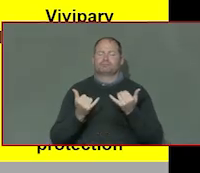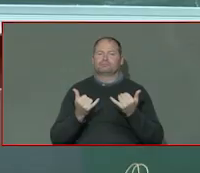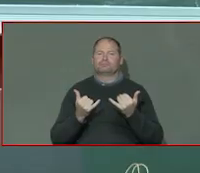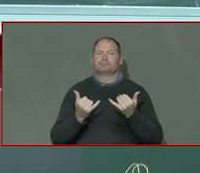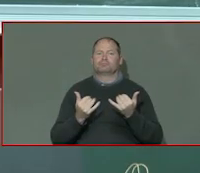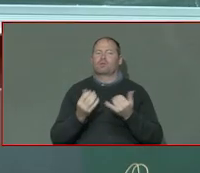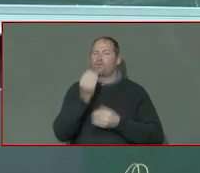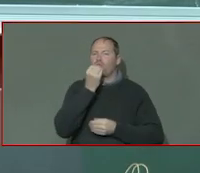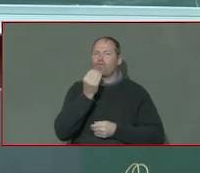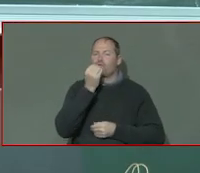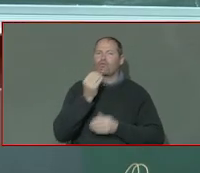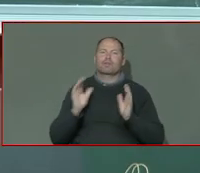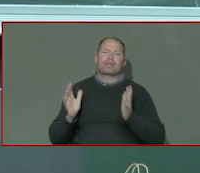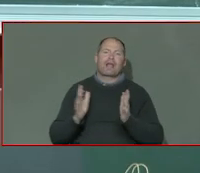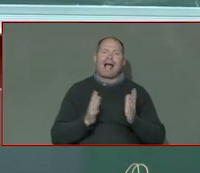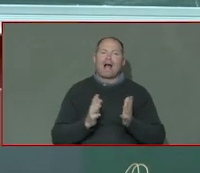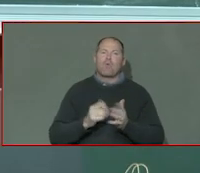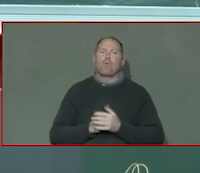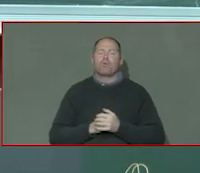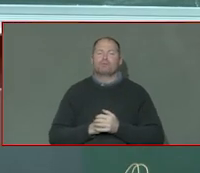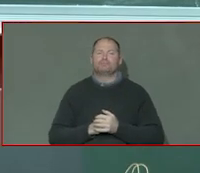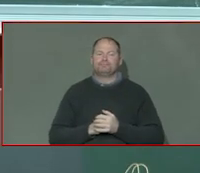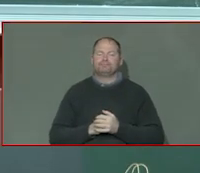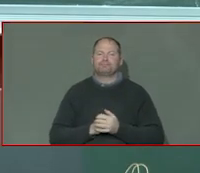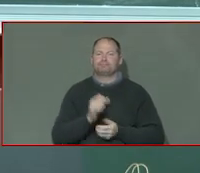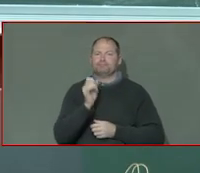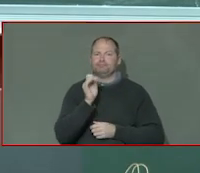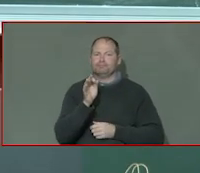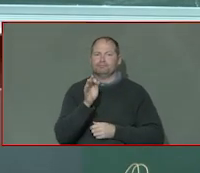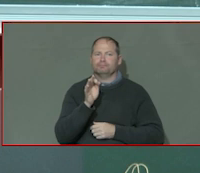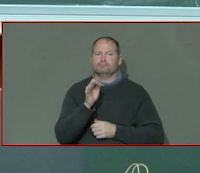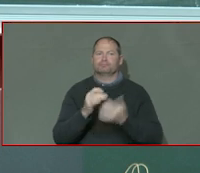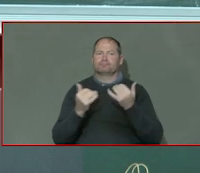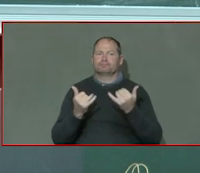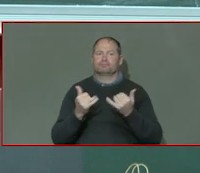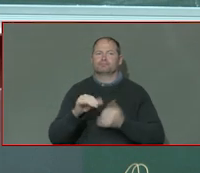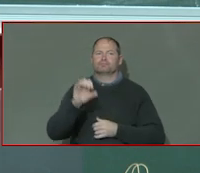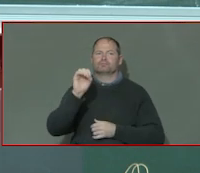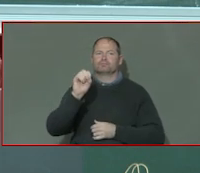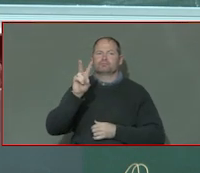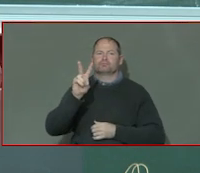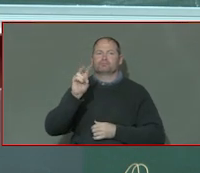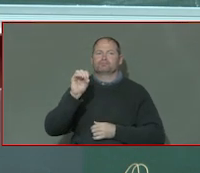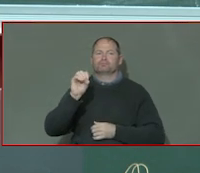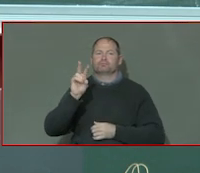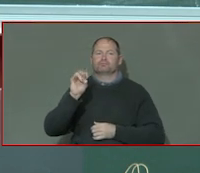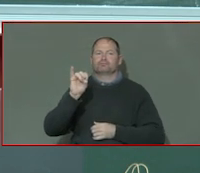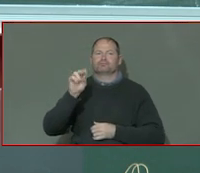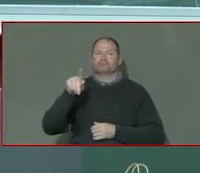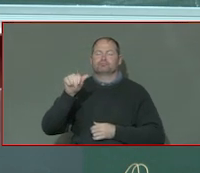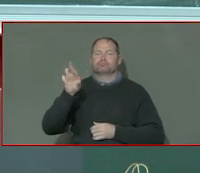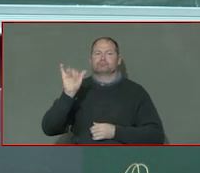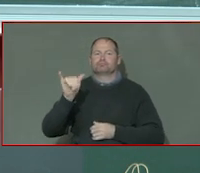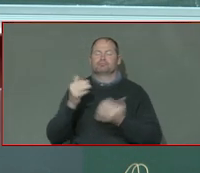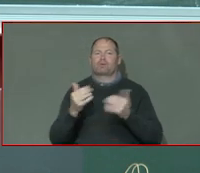feed the embryo until they can develop. If we are looking into ovivivipary, we are going to see that the eggs are kept for a